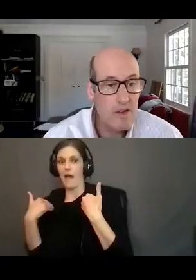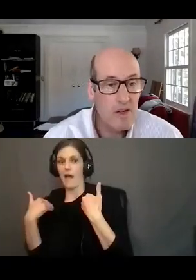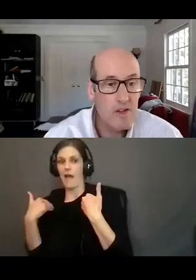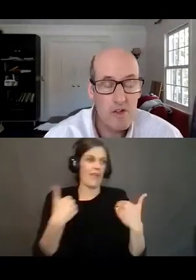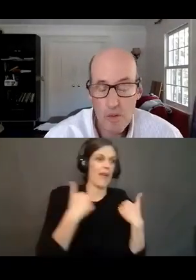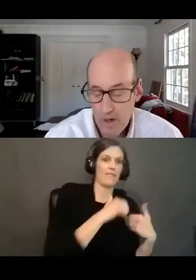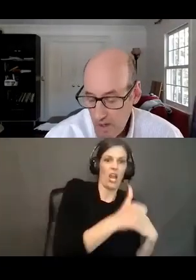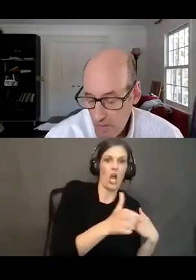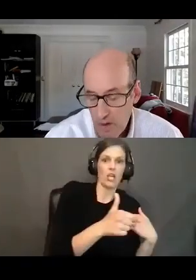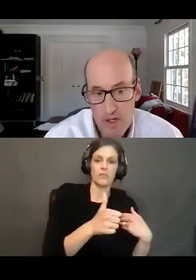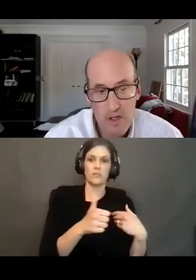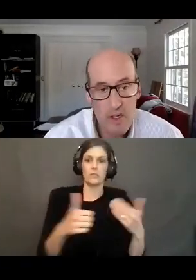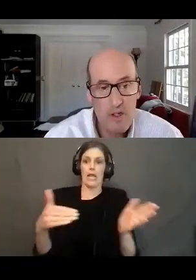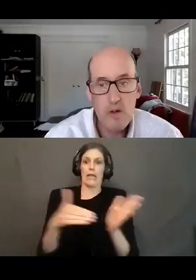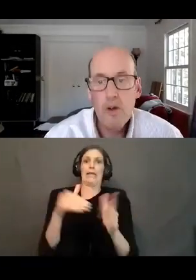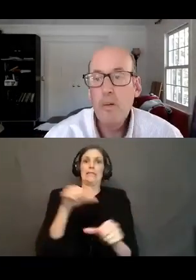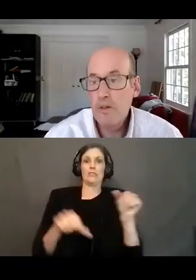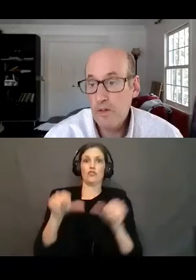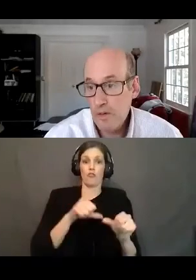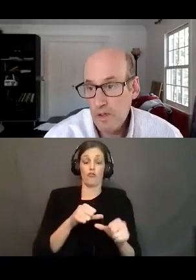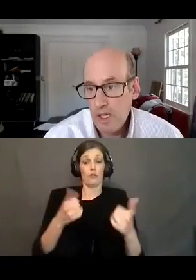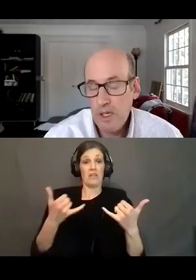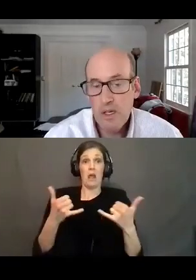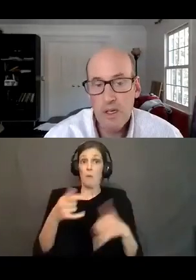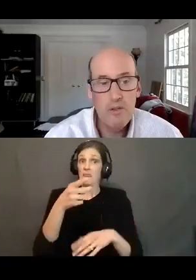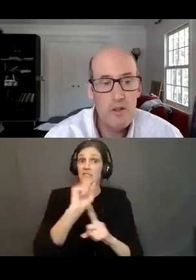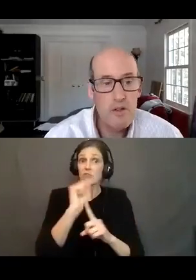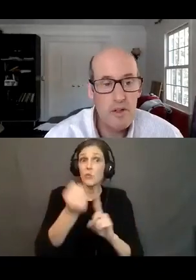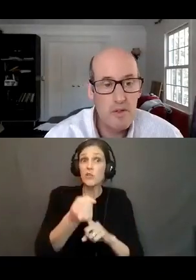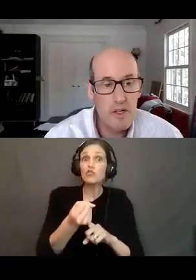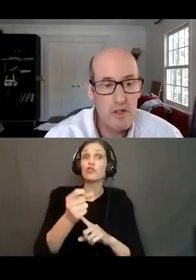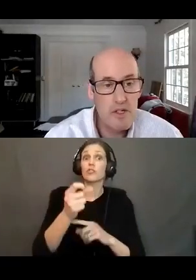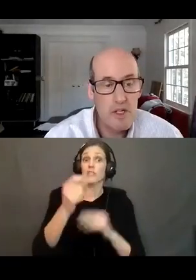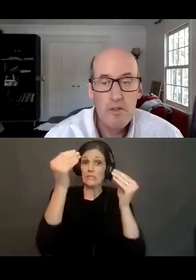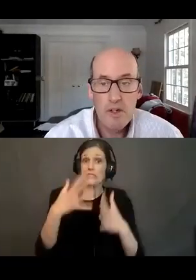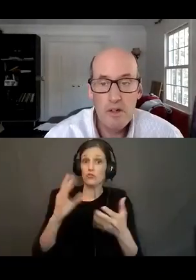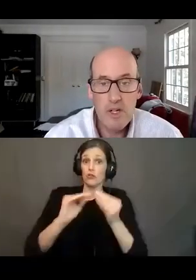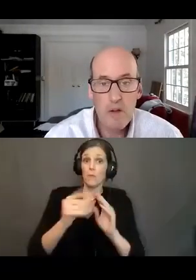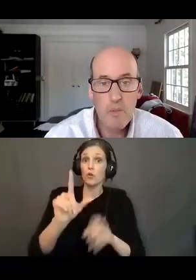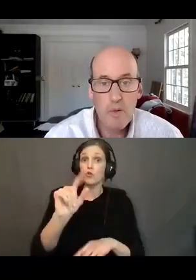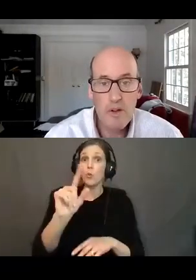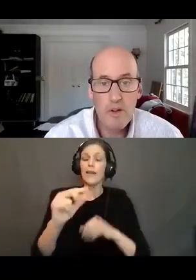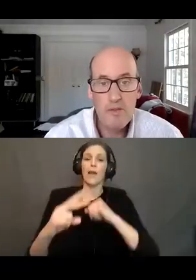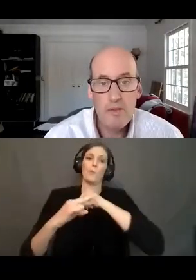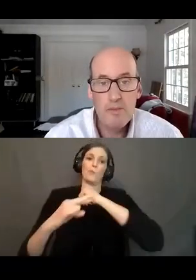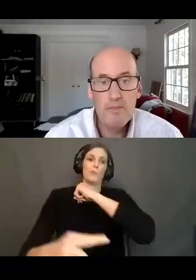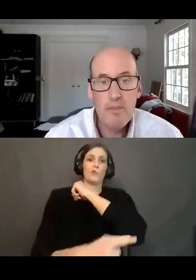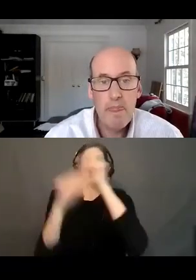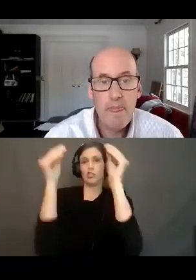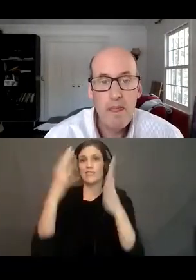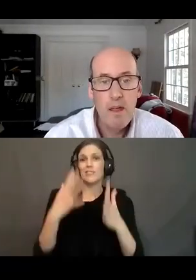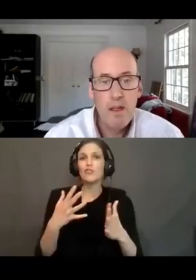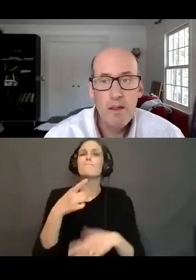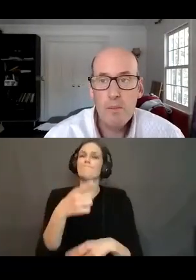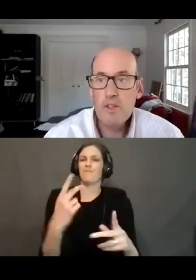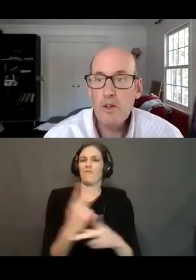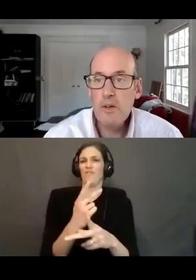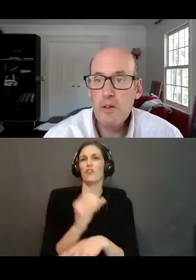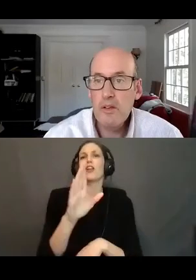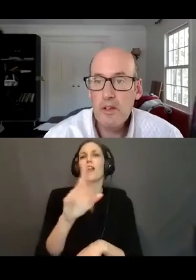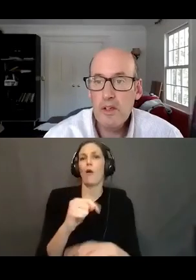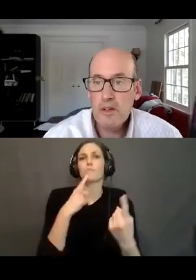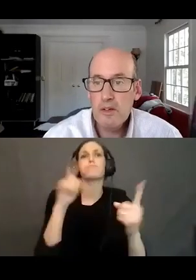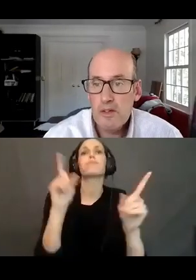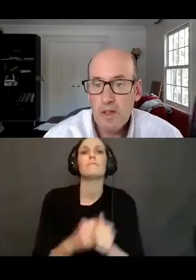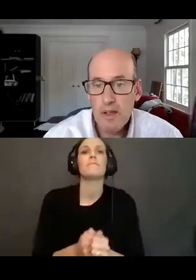this case, Teacher 20, a bridging teacher, which is really key to diffusion of innovations, figured it out and pulled it off. Let me show you